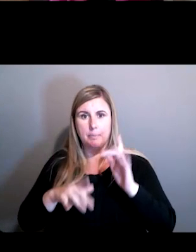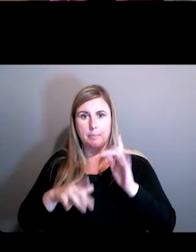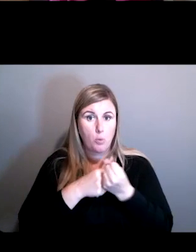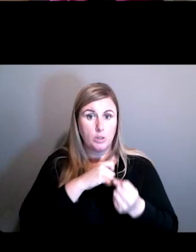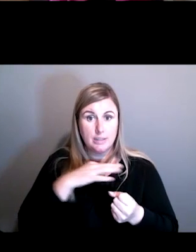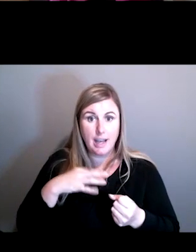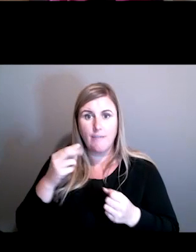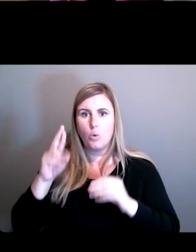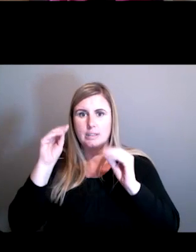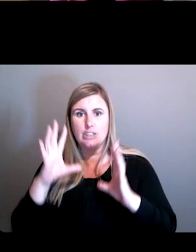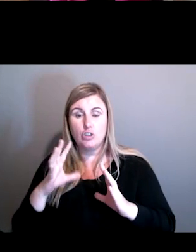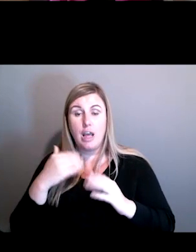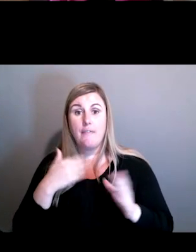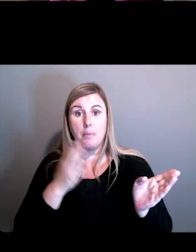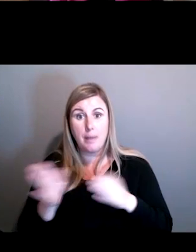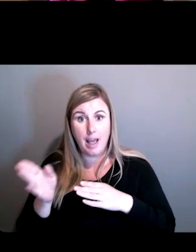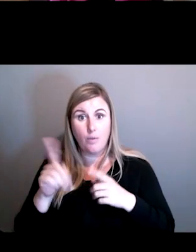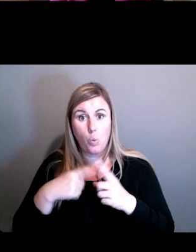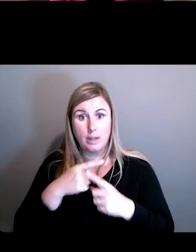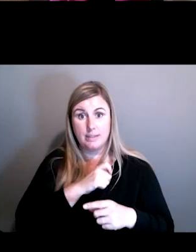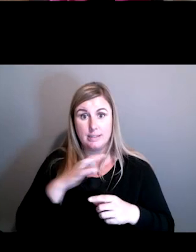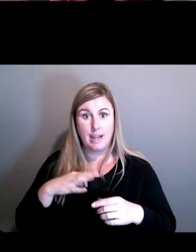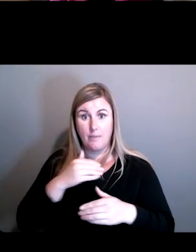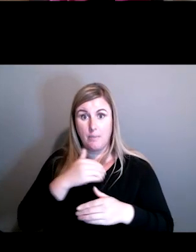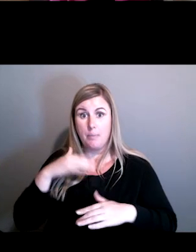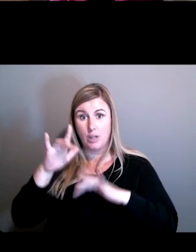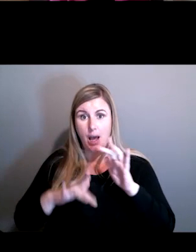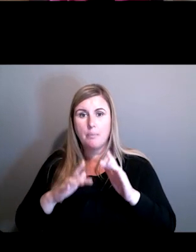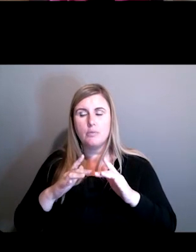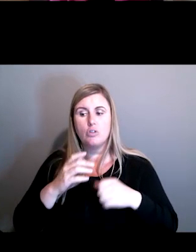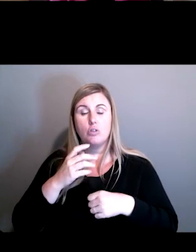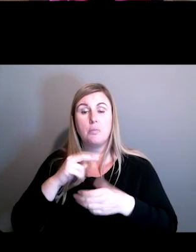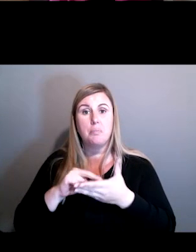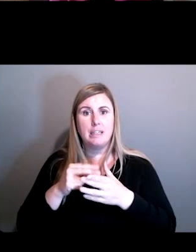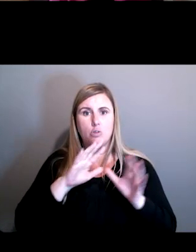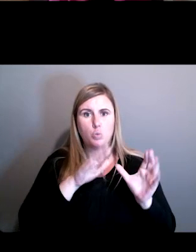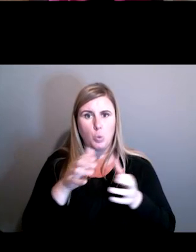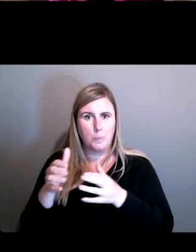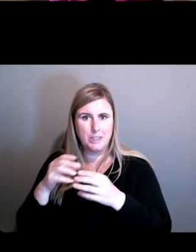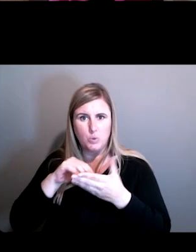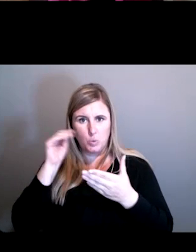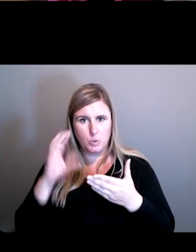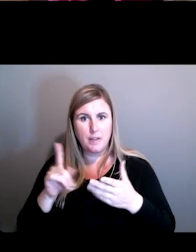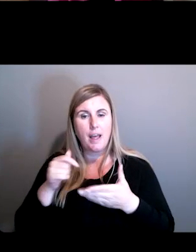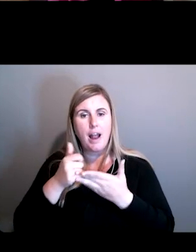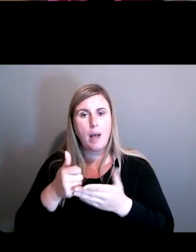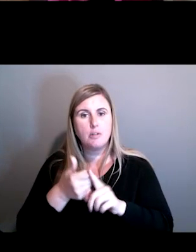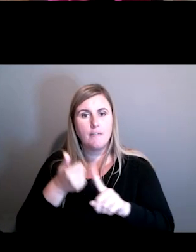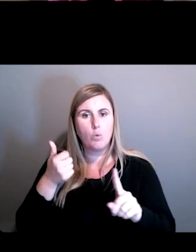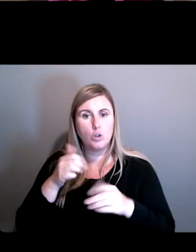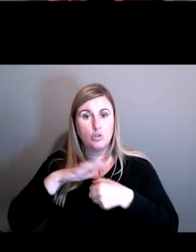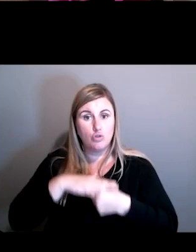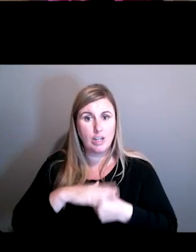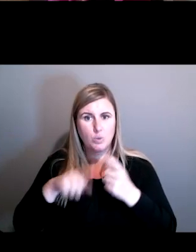teacher. Having a plan for when a staff member is absent, thus creating the need for grouping students. This helps to avoid stress when